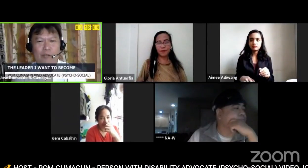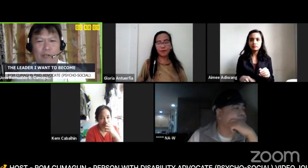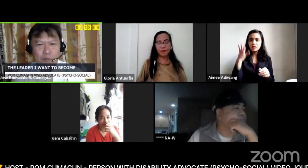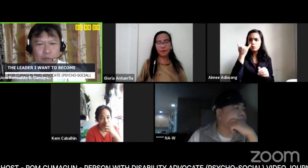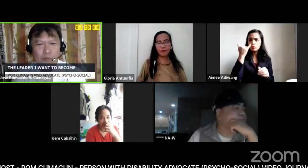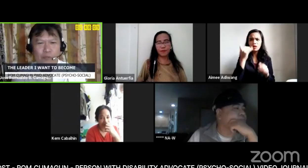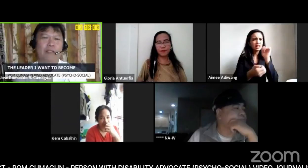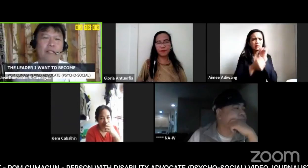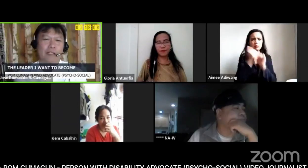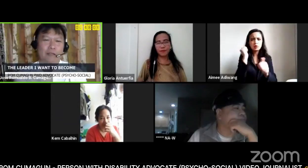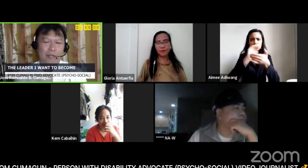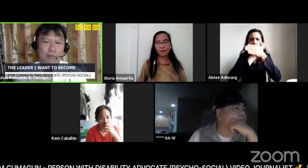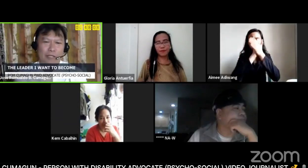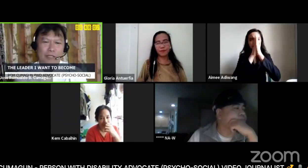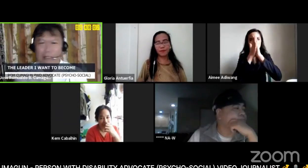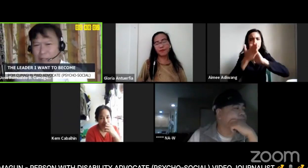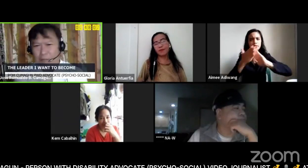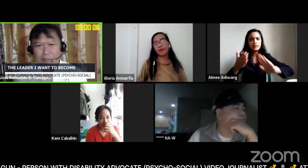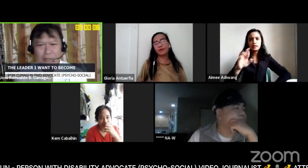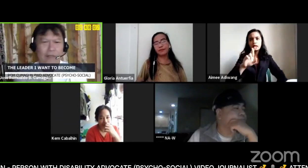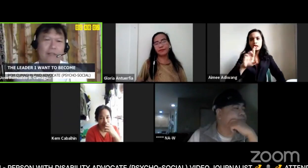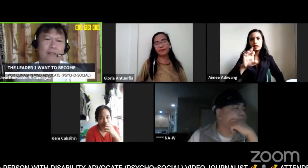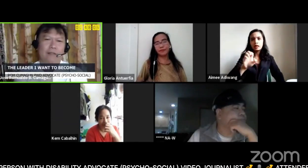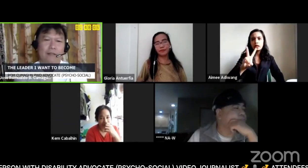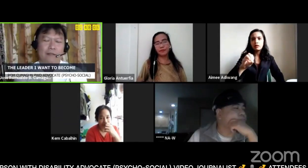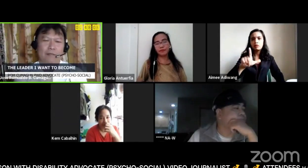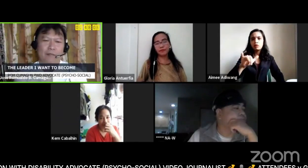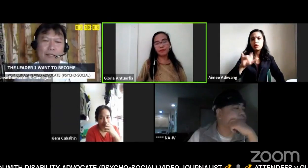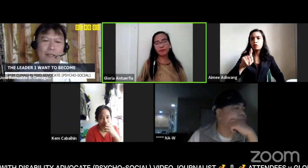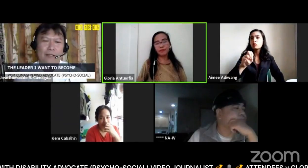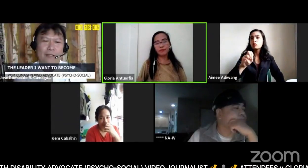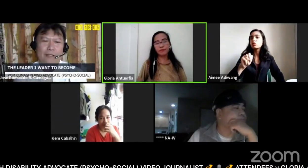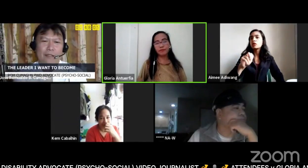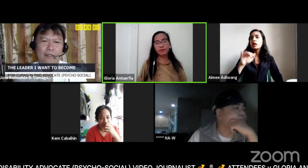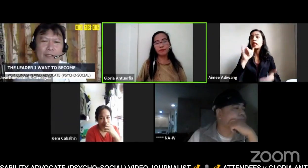most peaceful revolution that ever happened in the world.